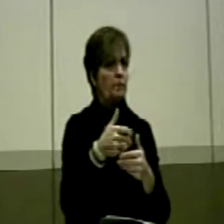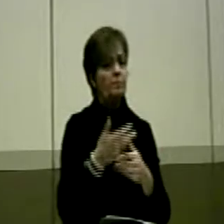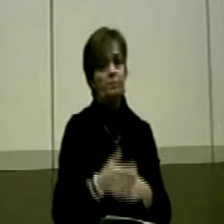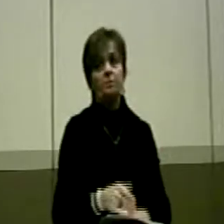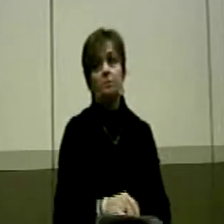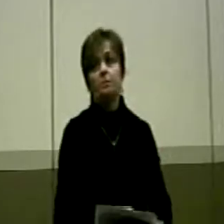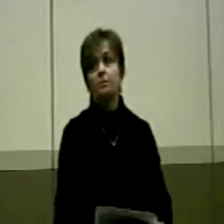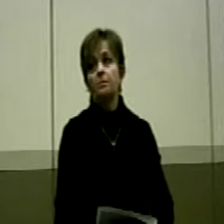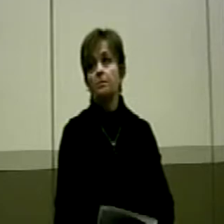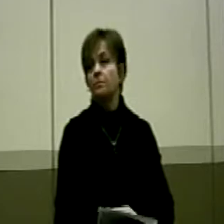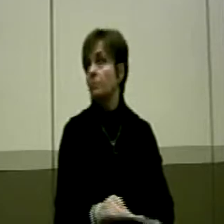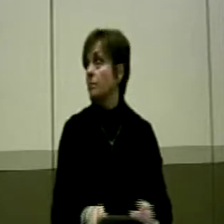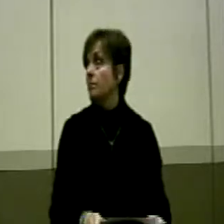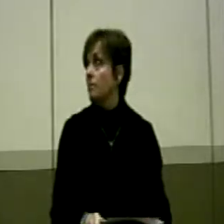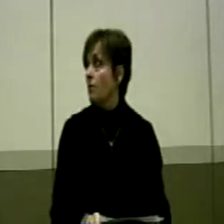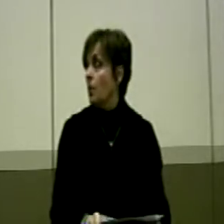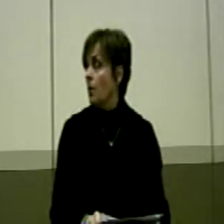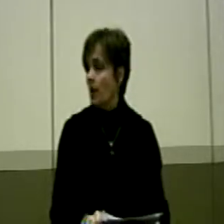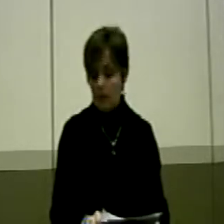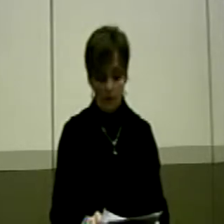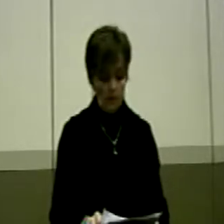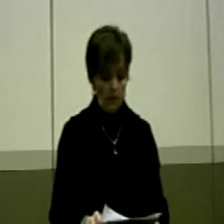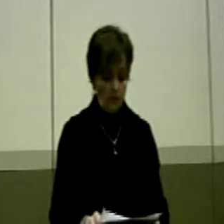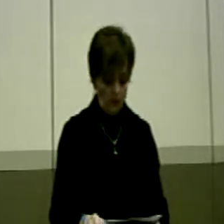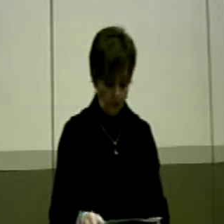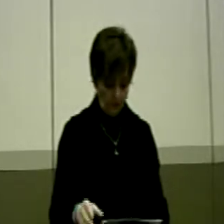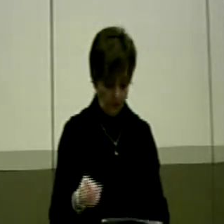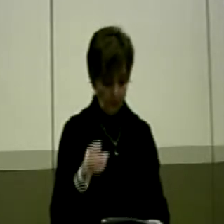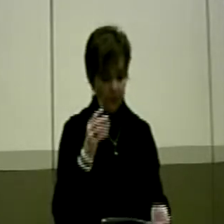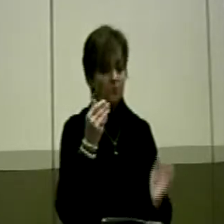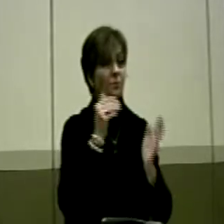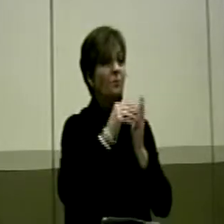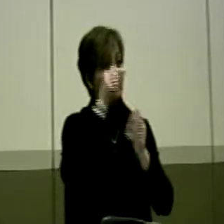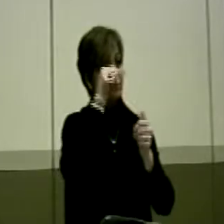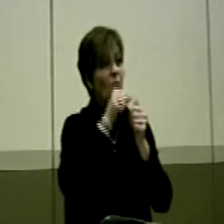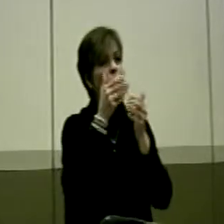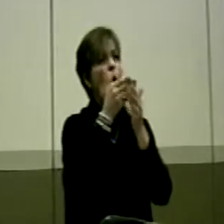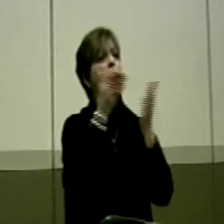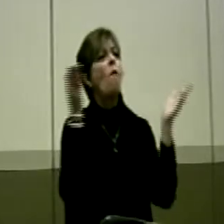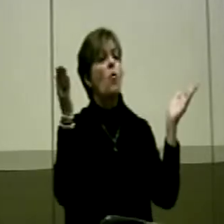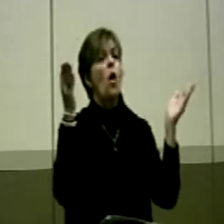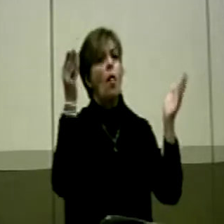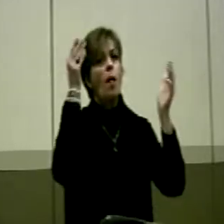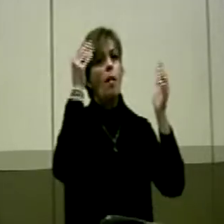And again, keeping in mind our overall big perspective. Remember, we're really focusing now on those